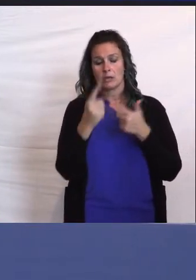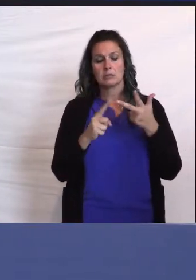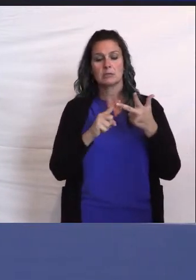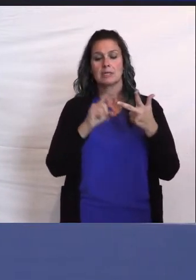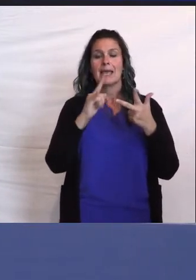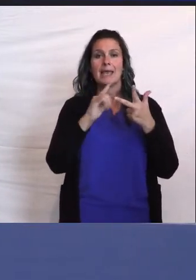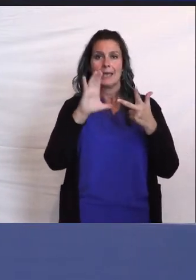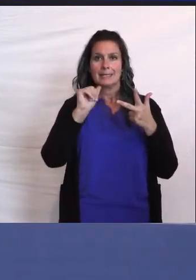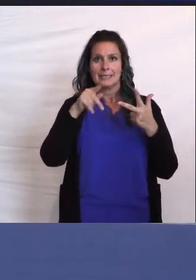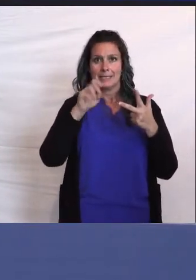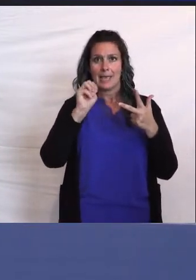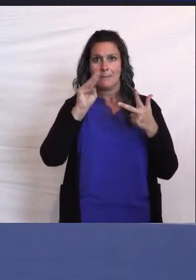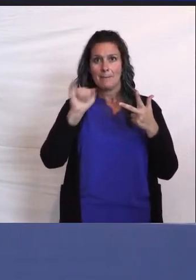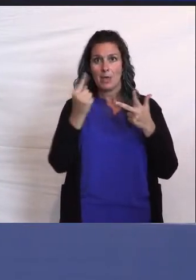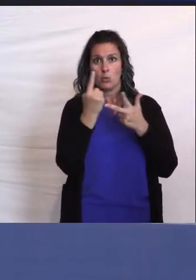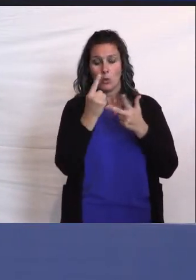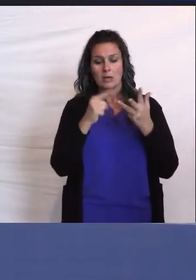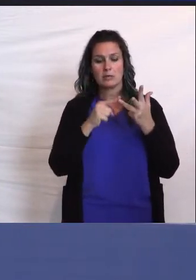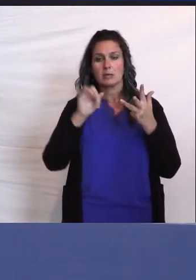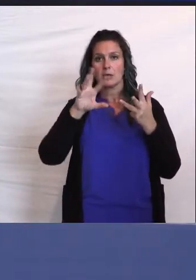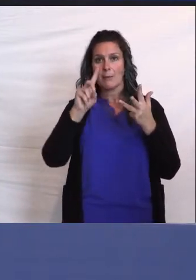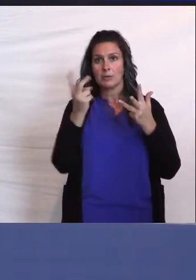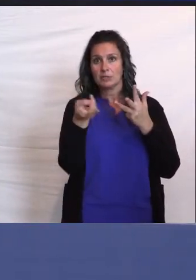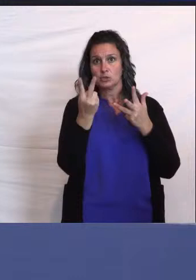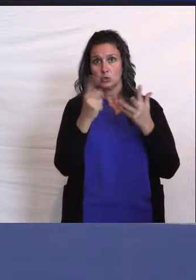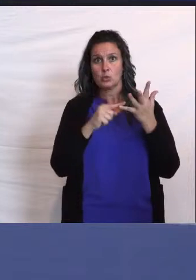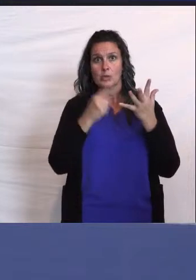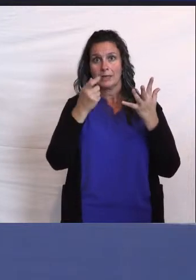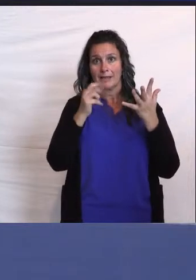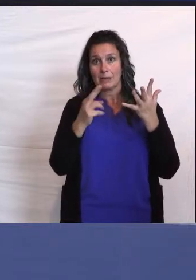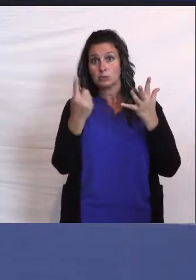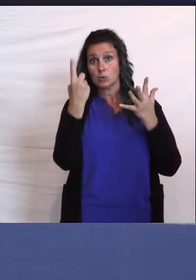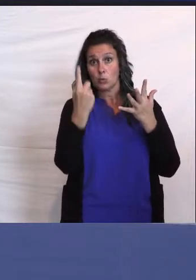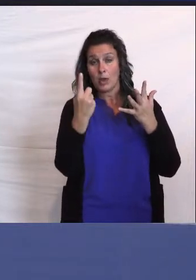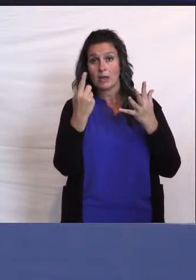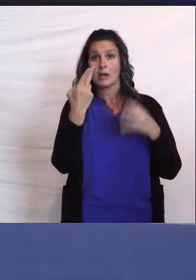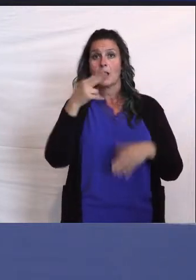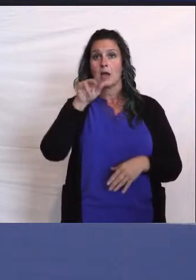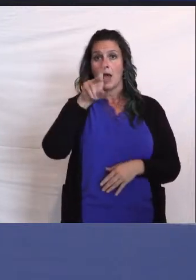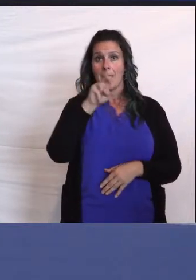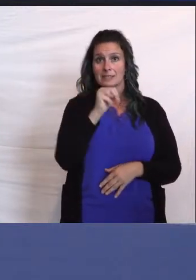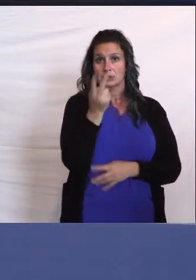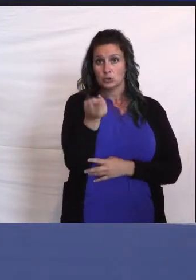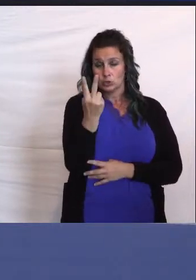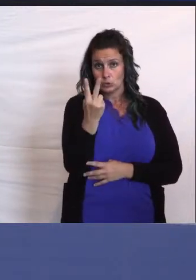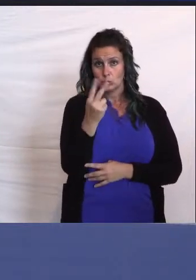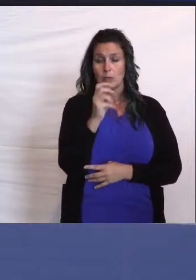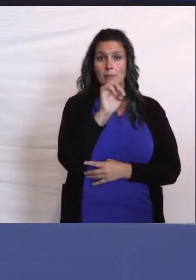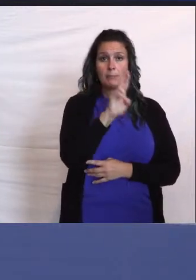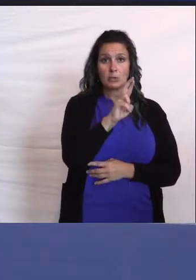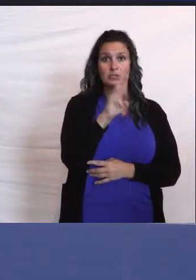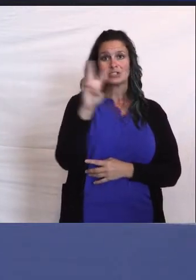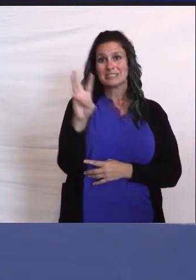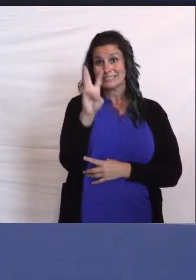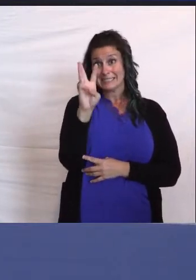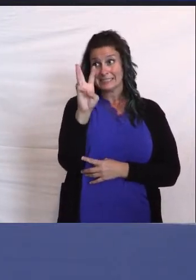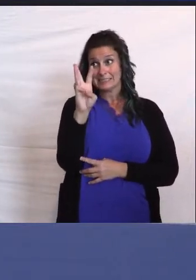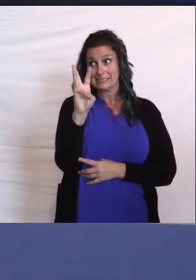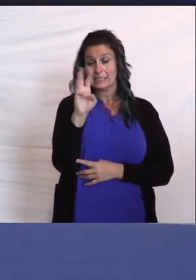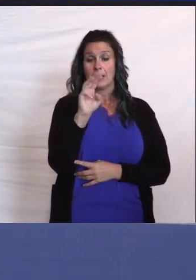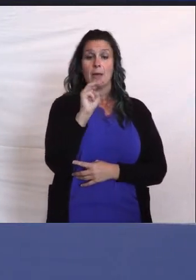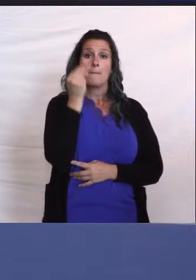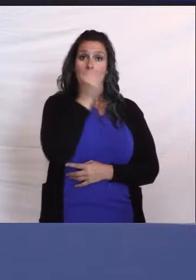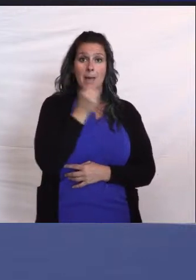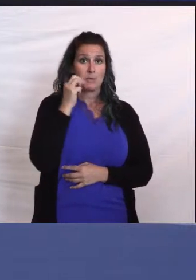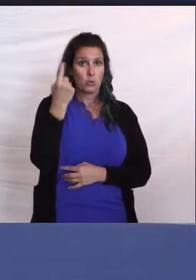Cape May, 1; Cumberland, 2; Gloucester, 1; Hudson, 2; Mercer, 6,